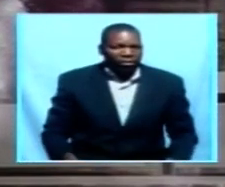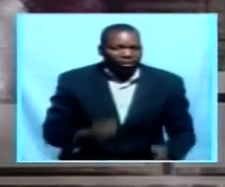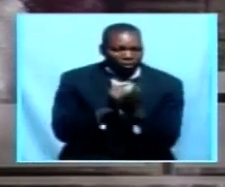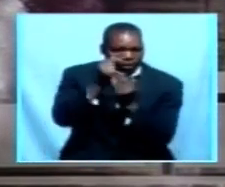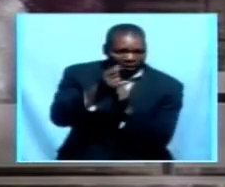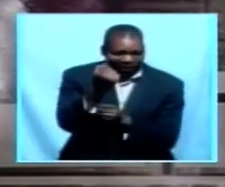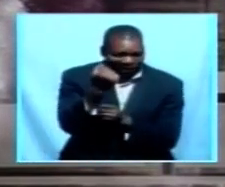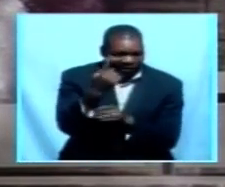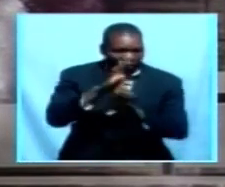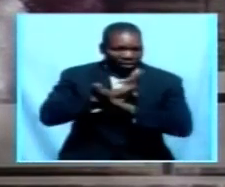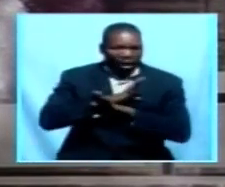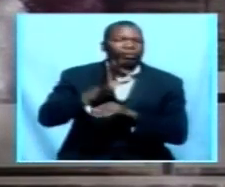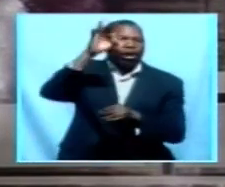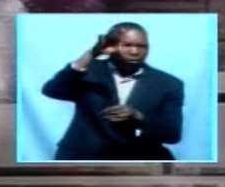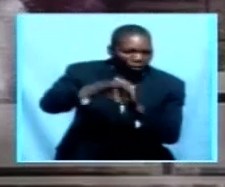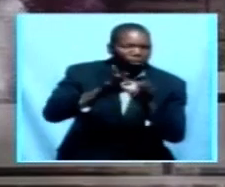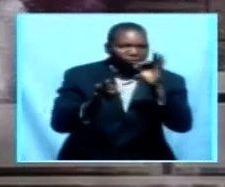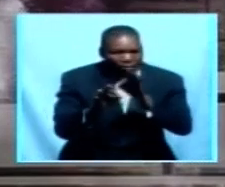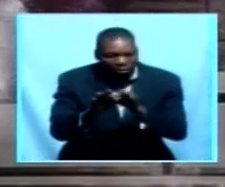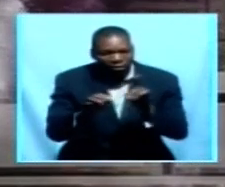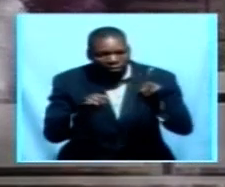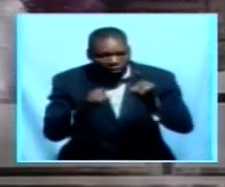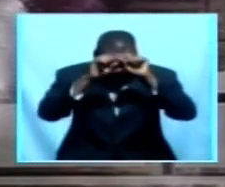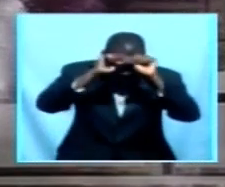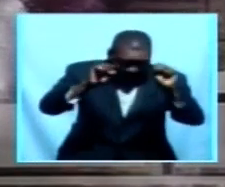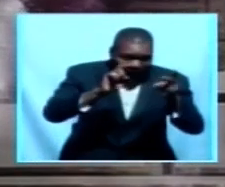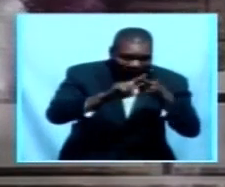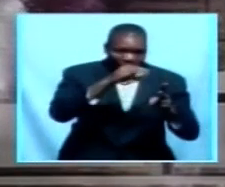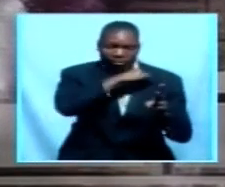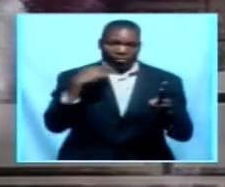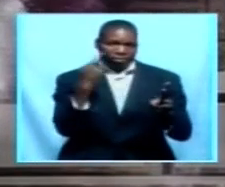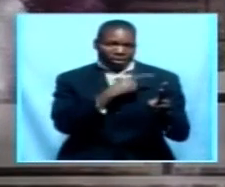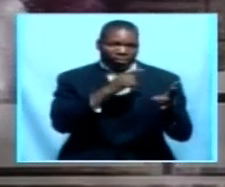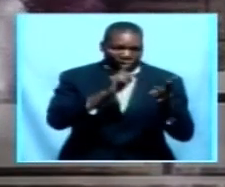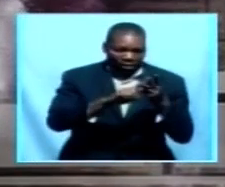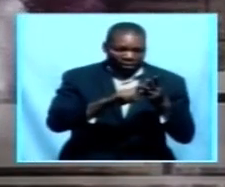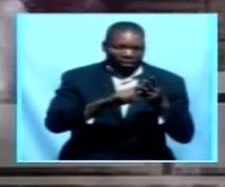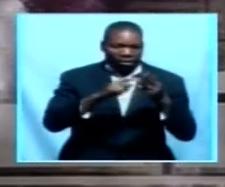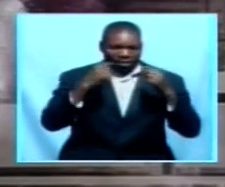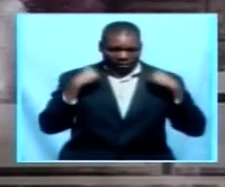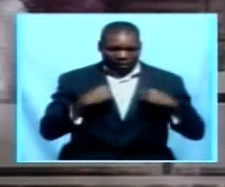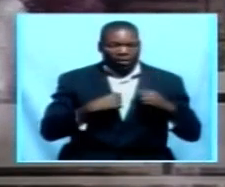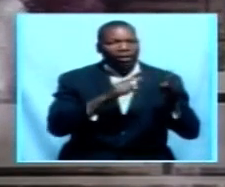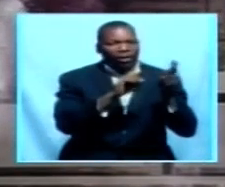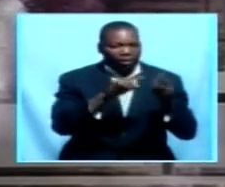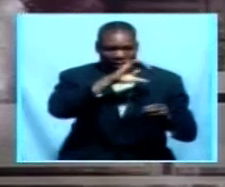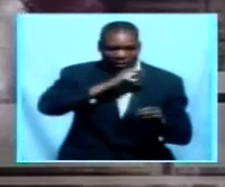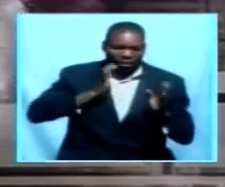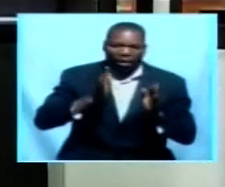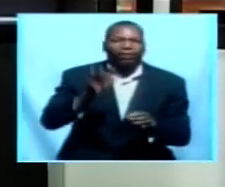August 11, 2016 to elect the Republican president, members of Parliament, mayors, and